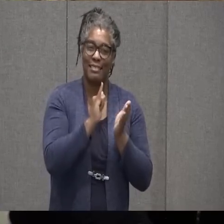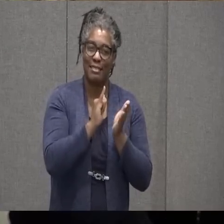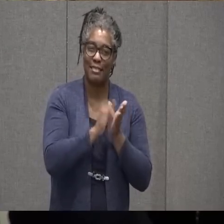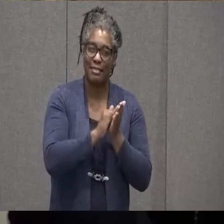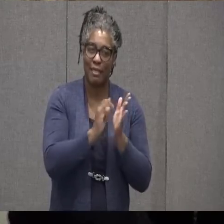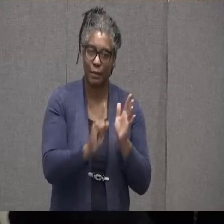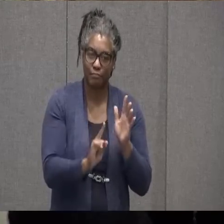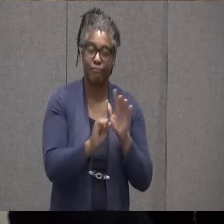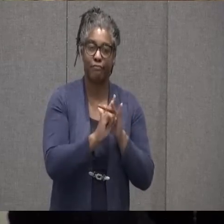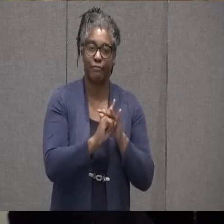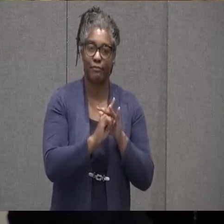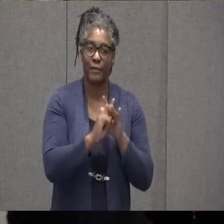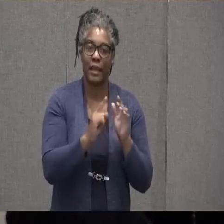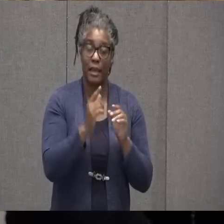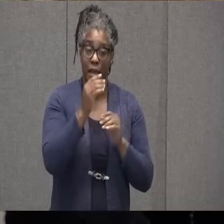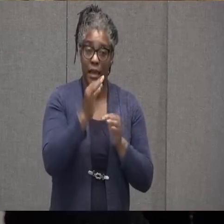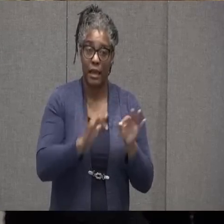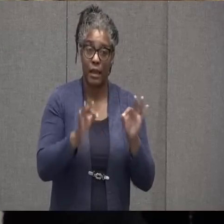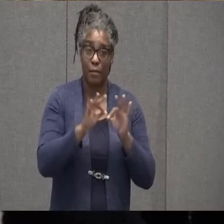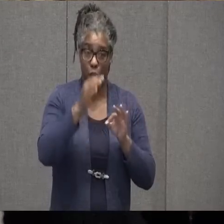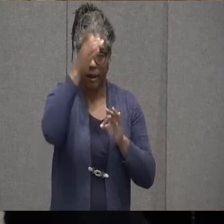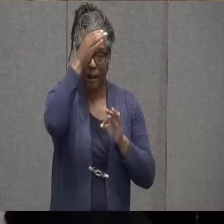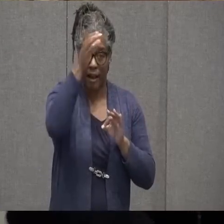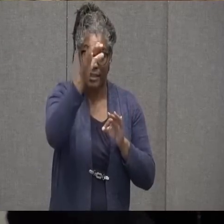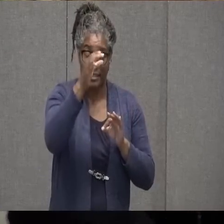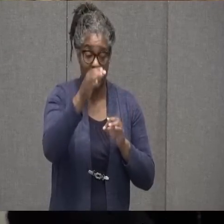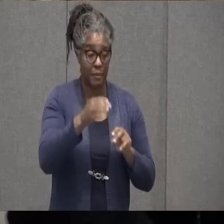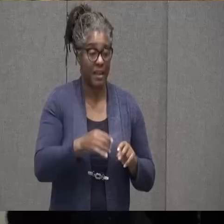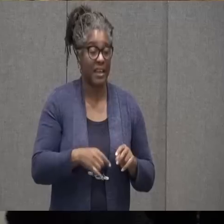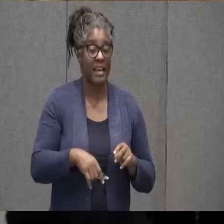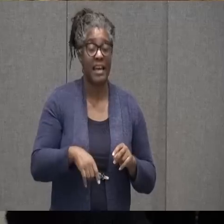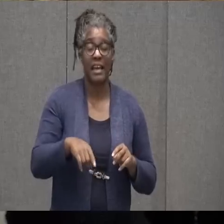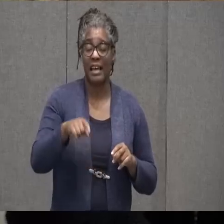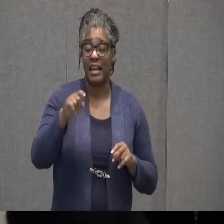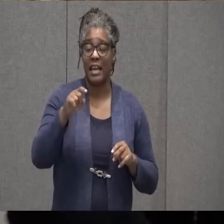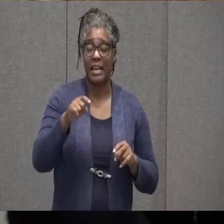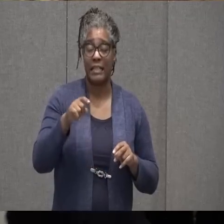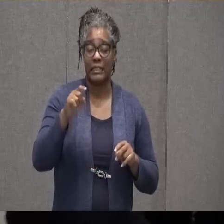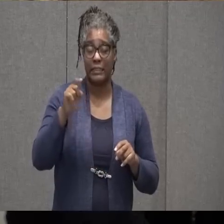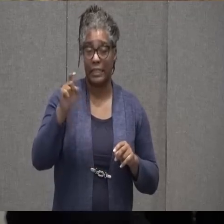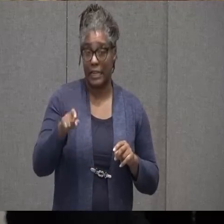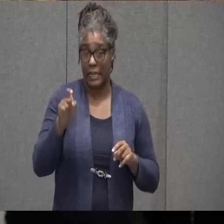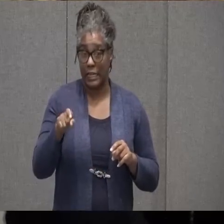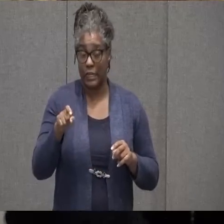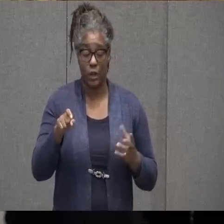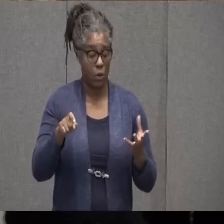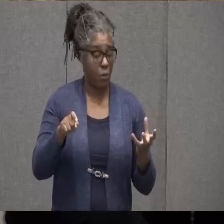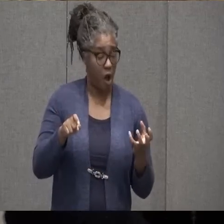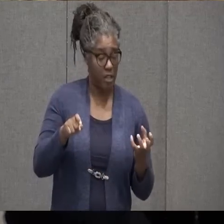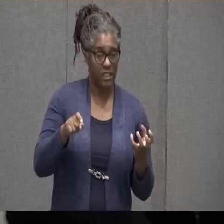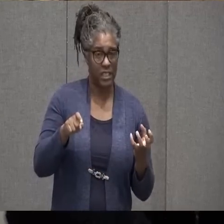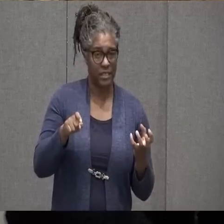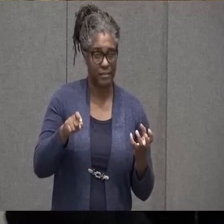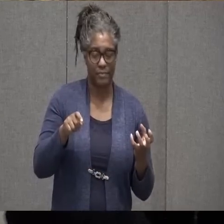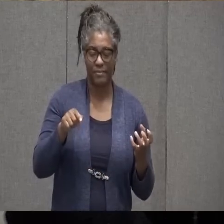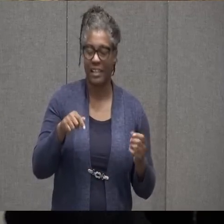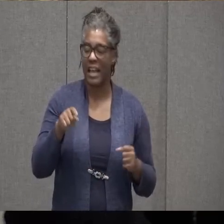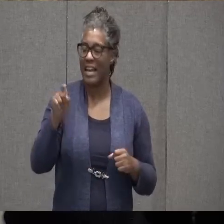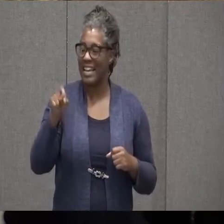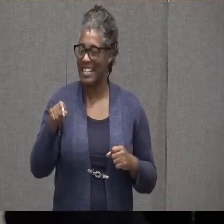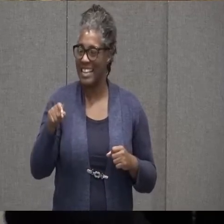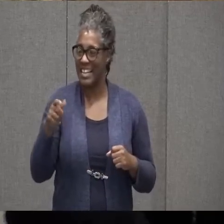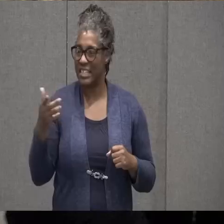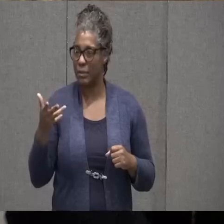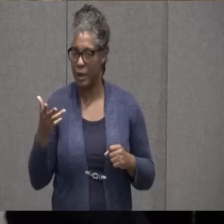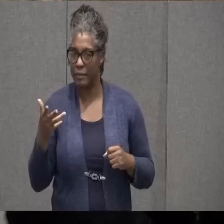between needs and wants. And what is a need versus what is a want? And I thought of a